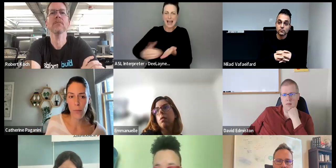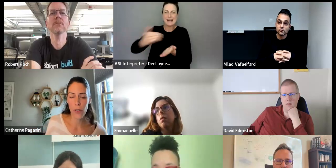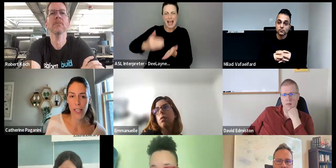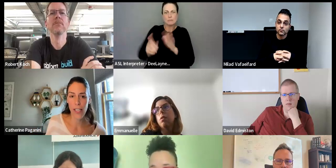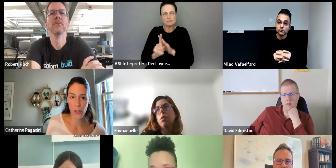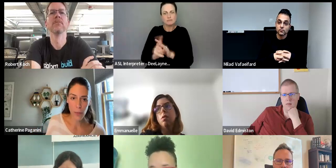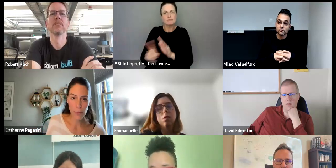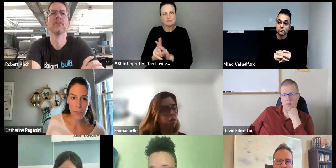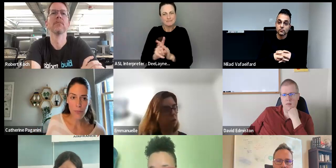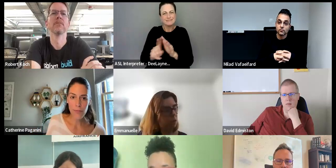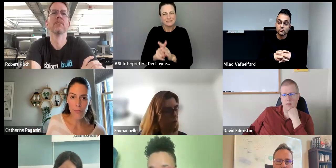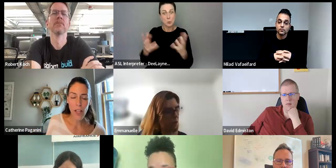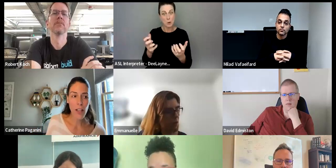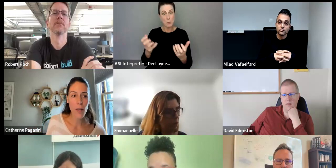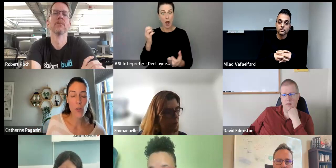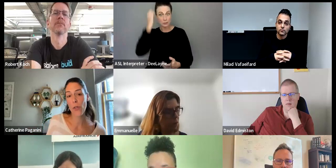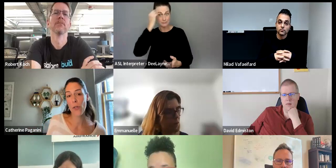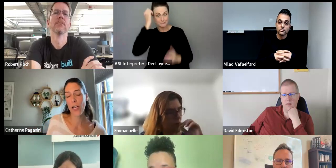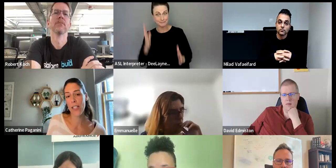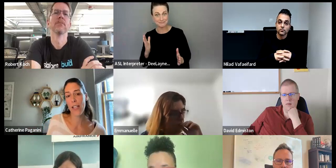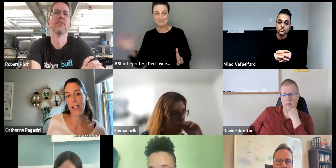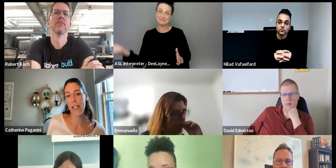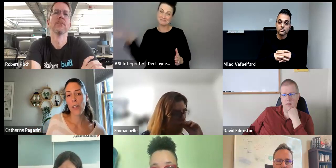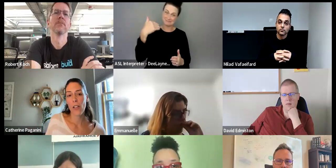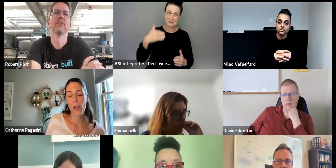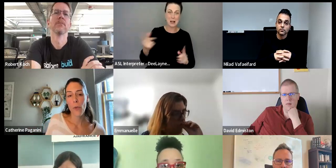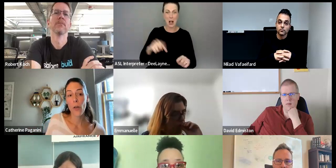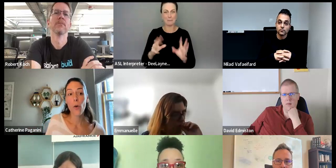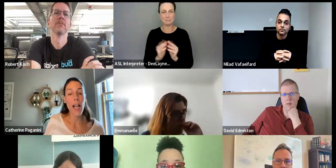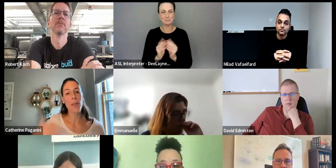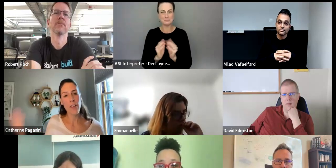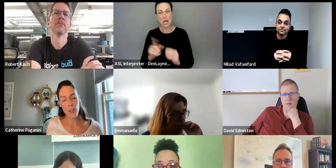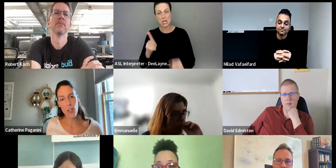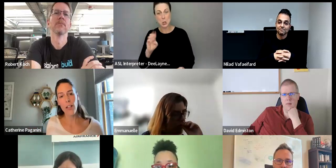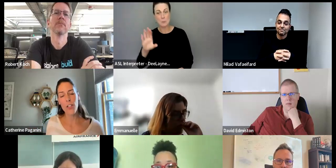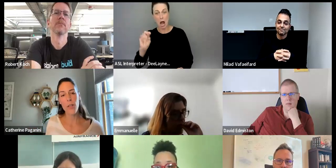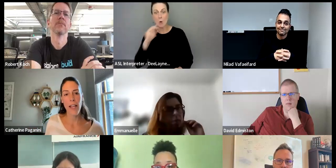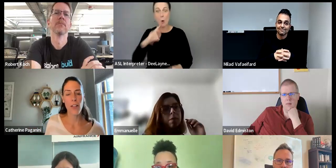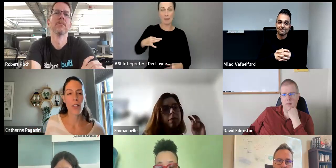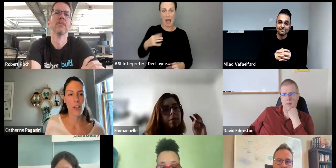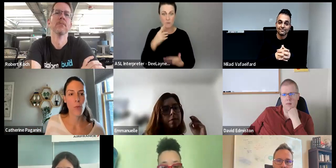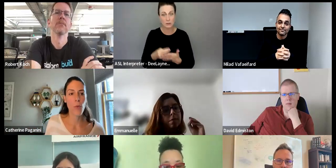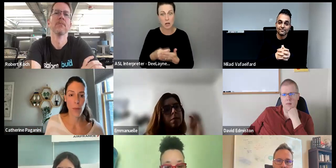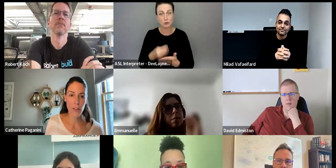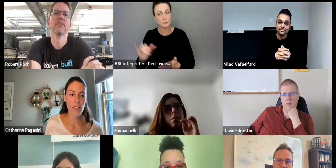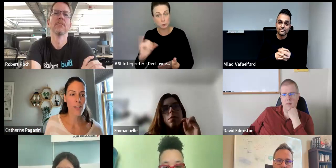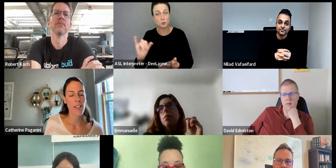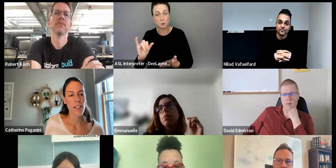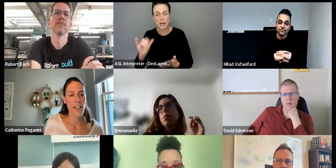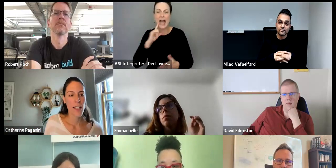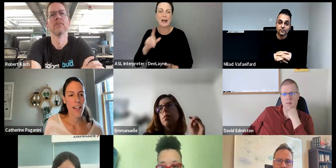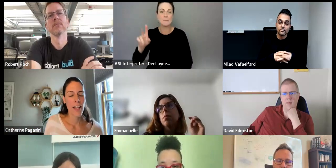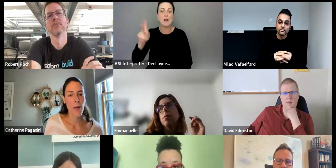love for the people in Europe to attend KubeCon or apply for the scholarship at KubeCon